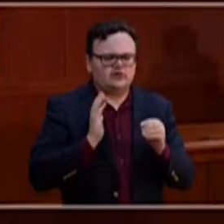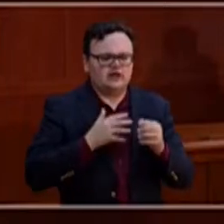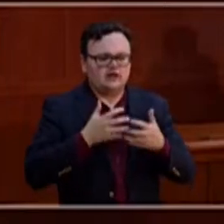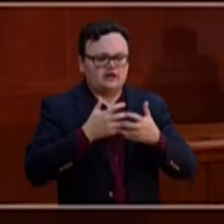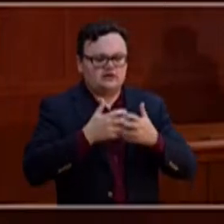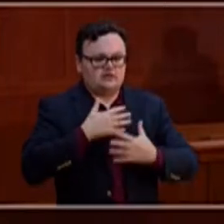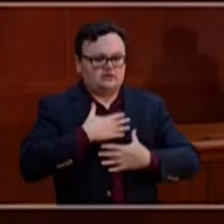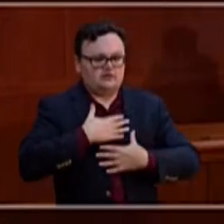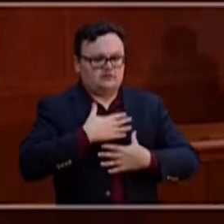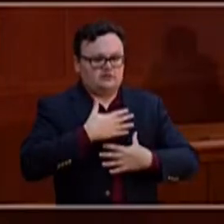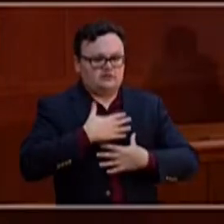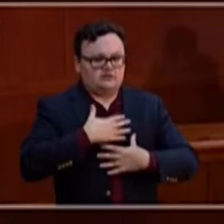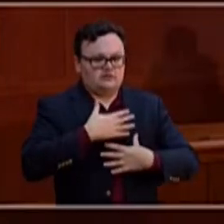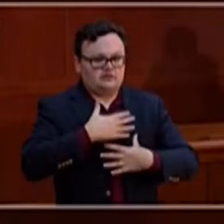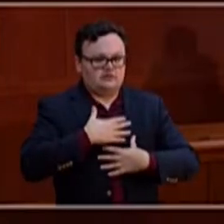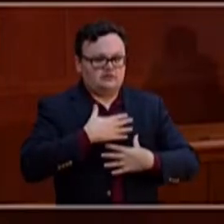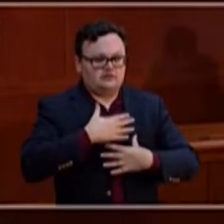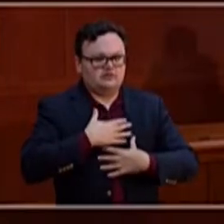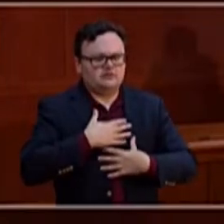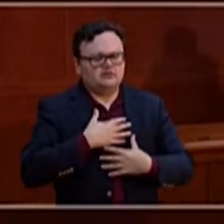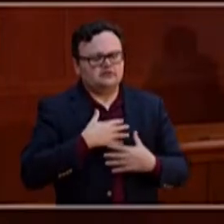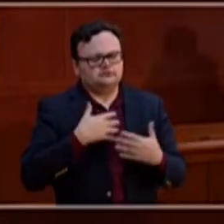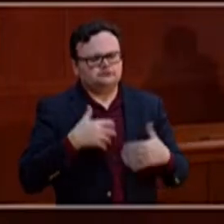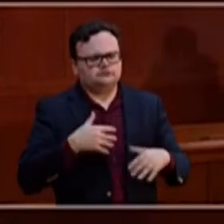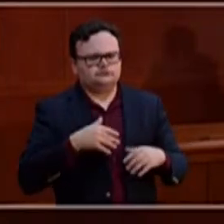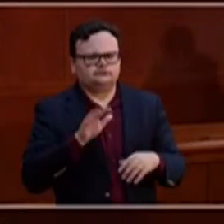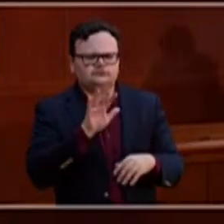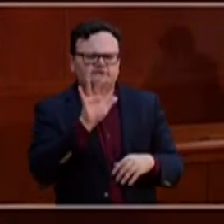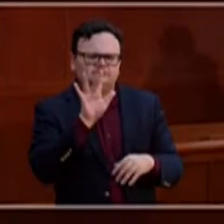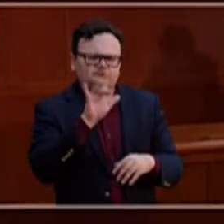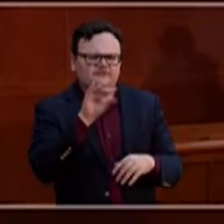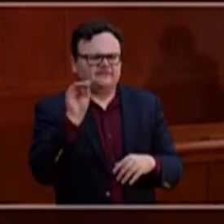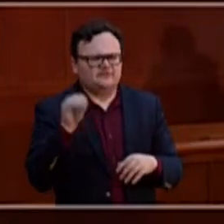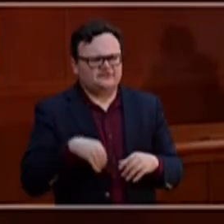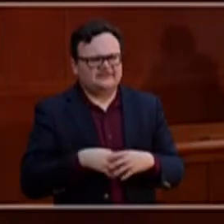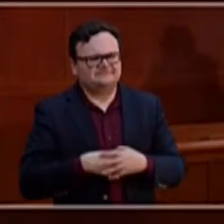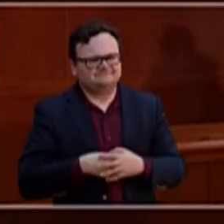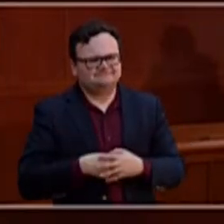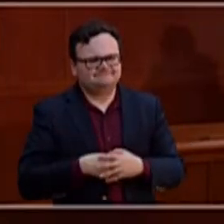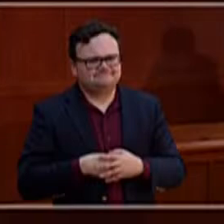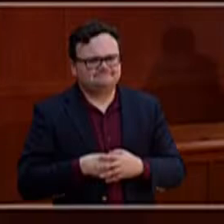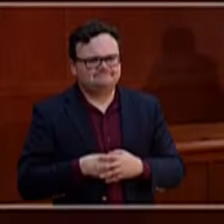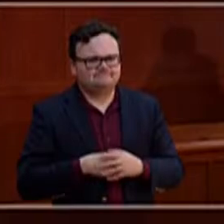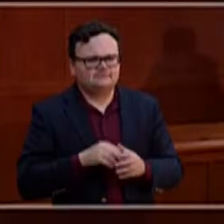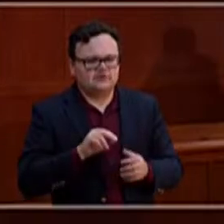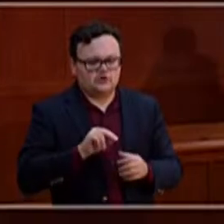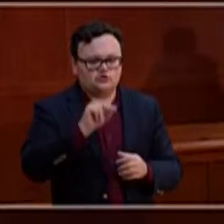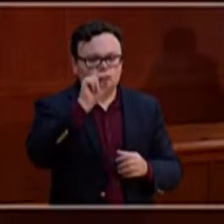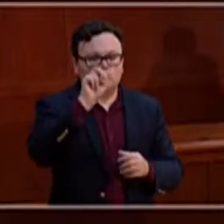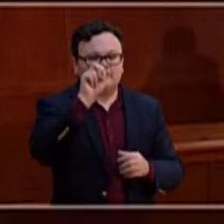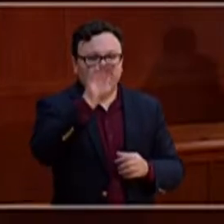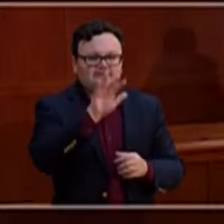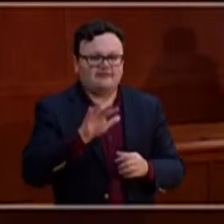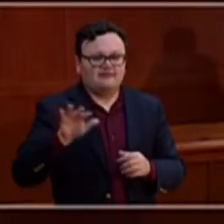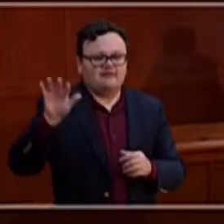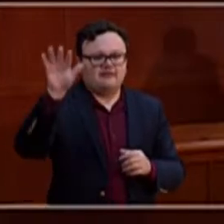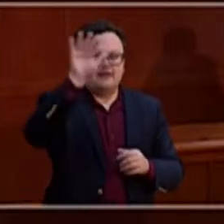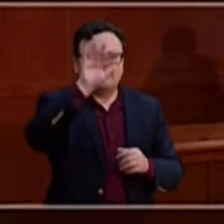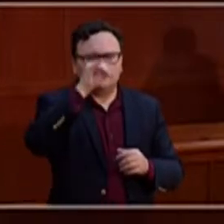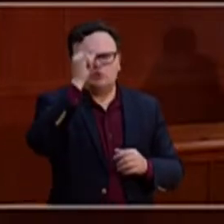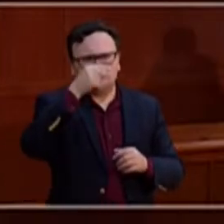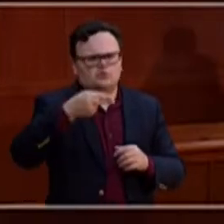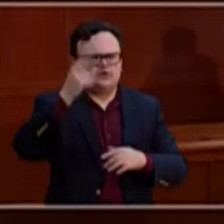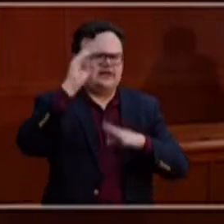ventilation mortality is about 25%. And in the Northeast during the chaotic period, they were reporting very high